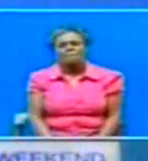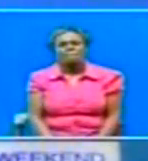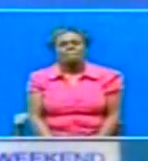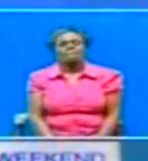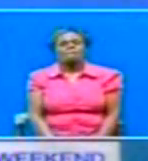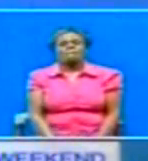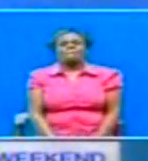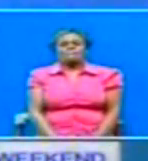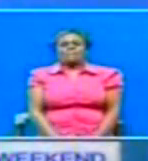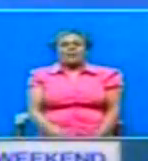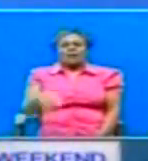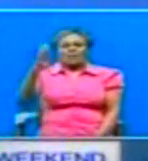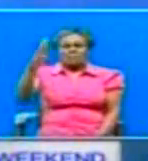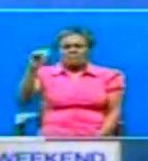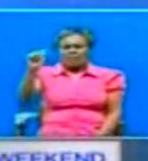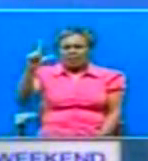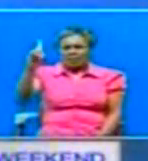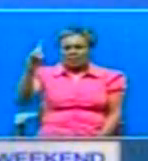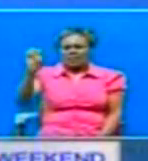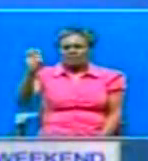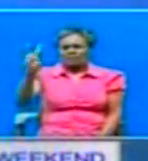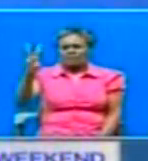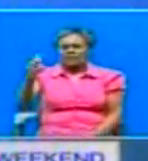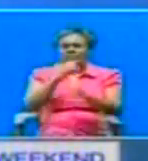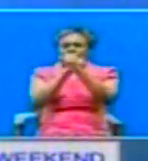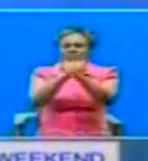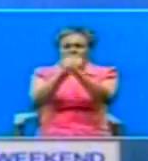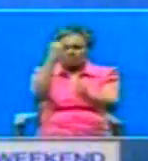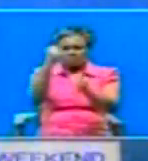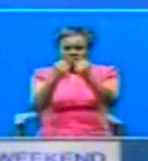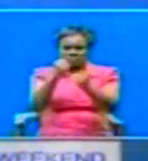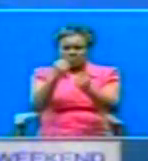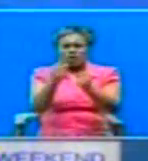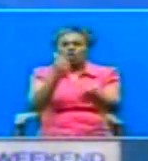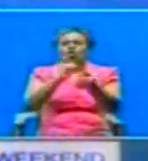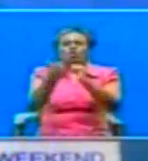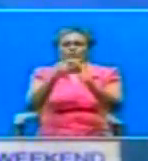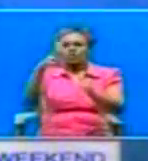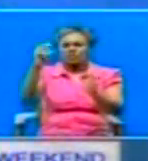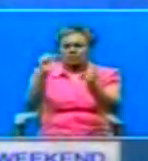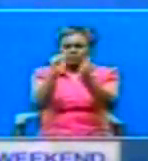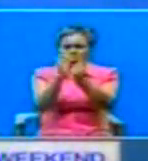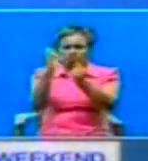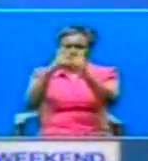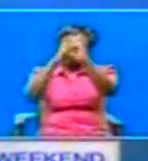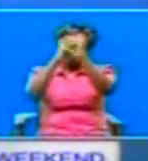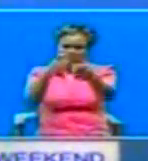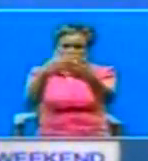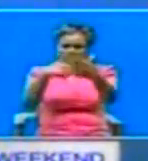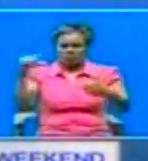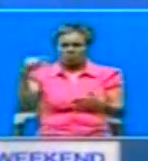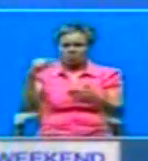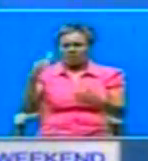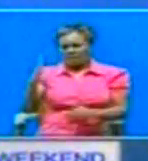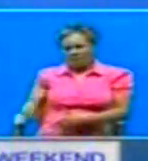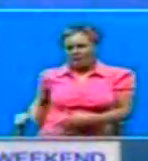Now, moving on. Baldev Chager has defended his Kenya National Rally Championship title. Chager was crowned the 2014 champion before the end of the Guru Nanak Rally in